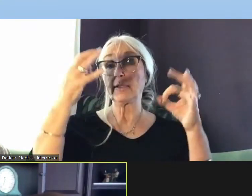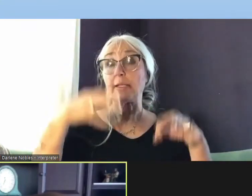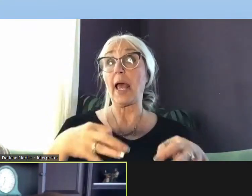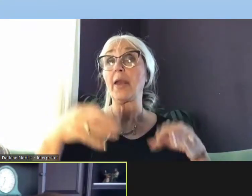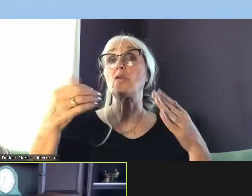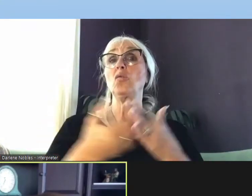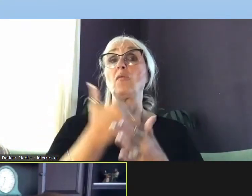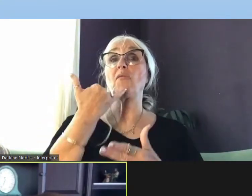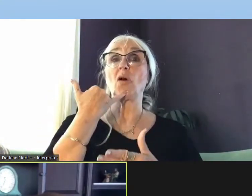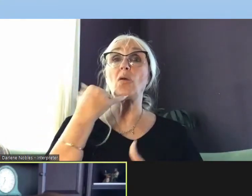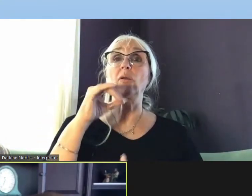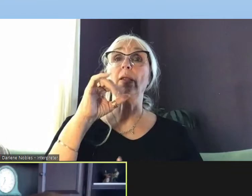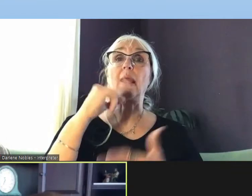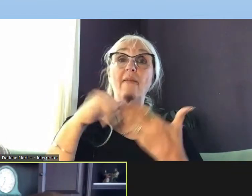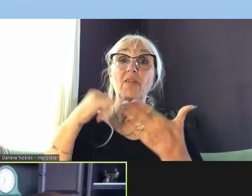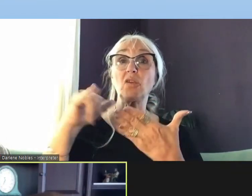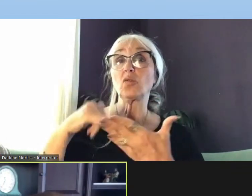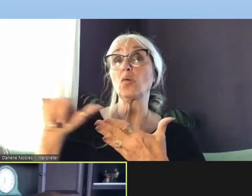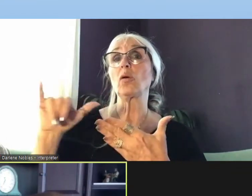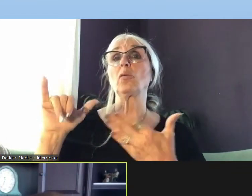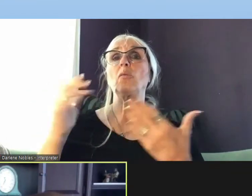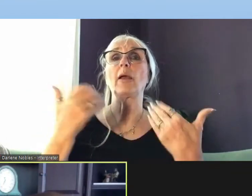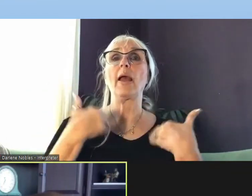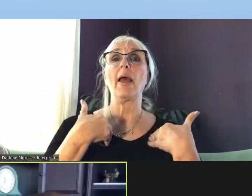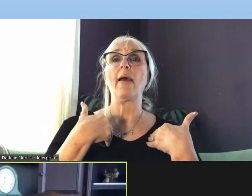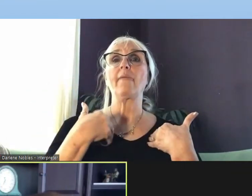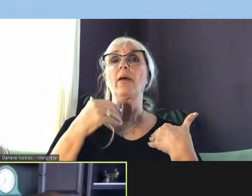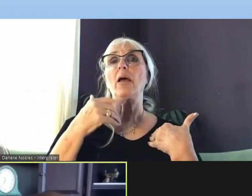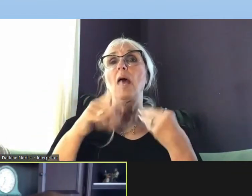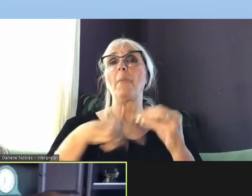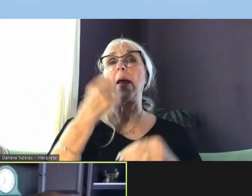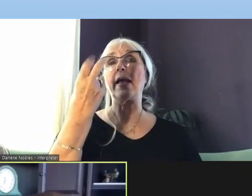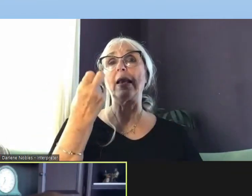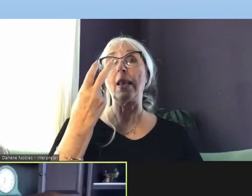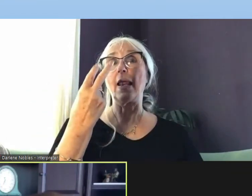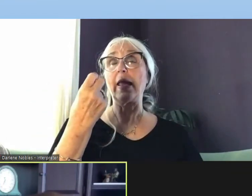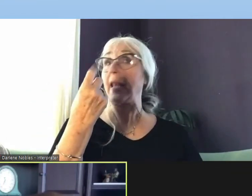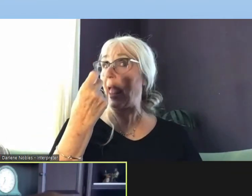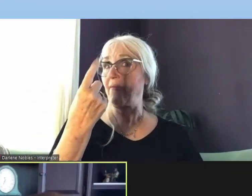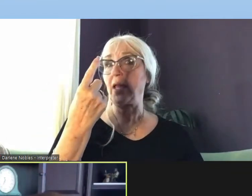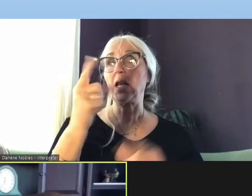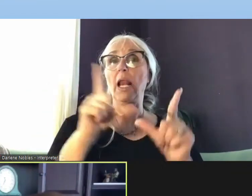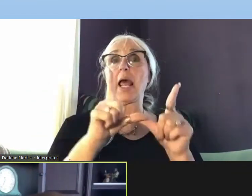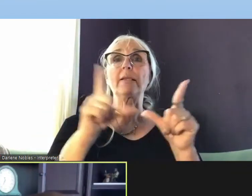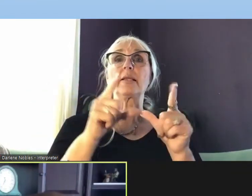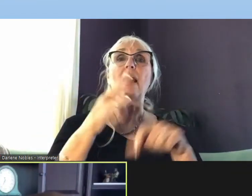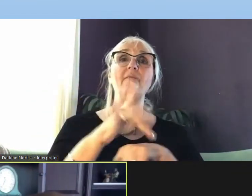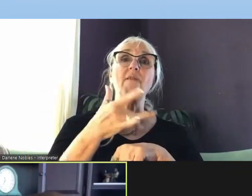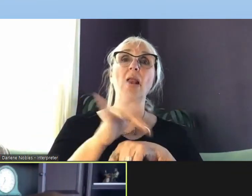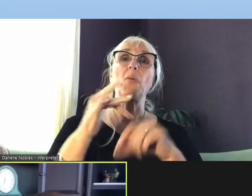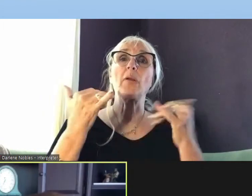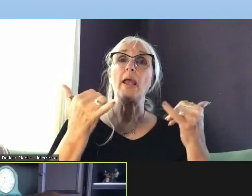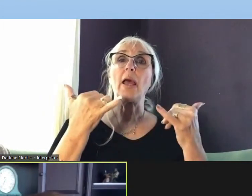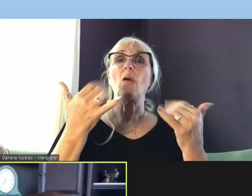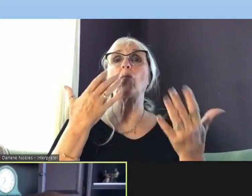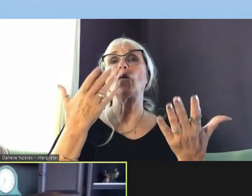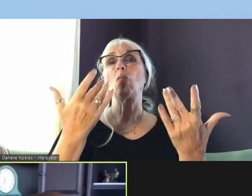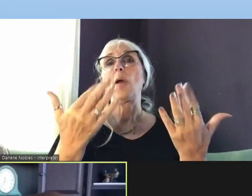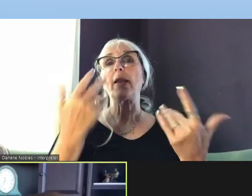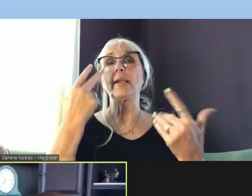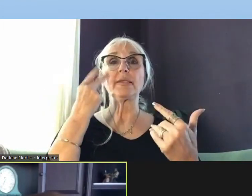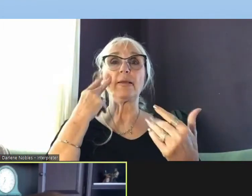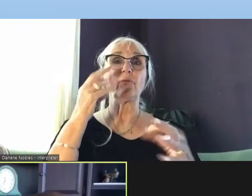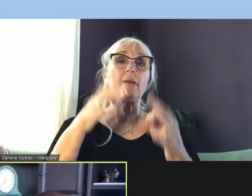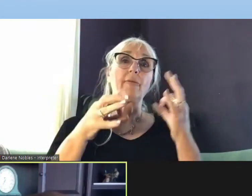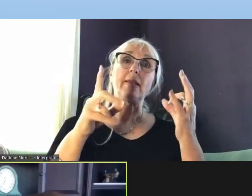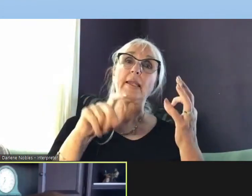inventory. We have approximately 11 licenses available now. We'll be looking to recoup some more of those as we do a